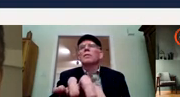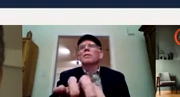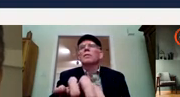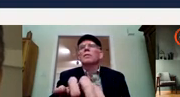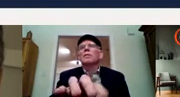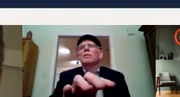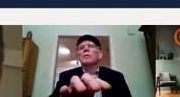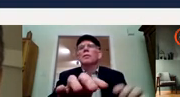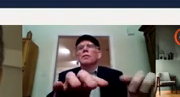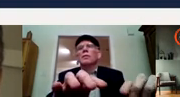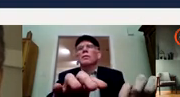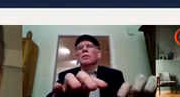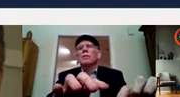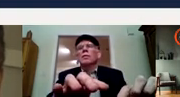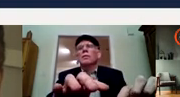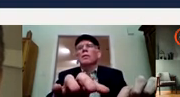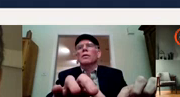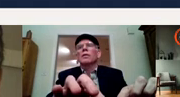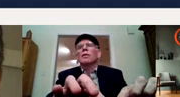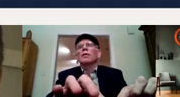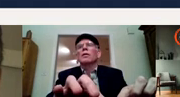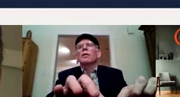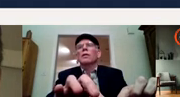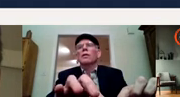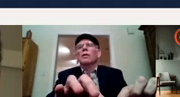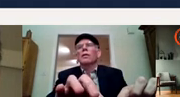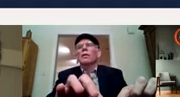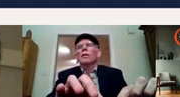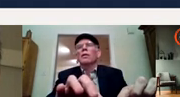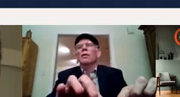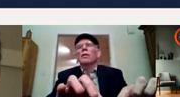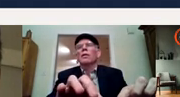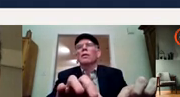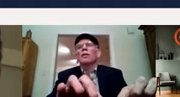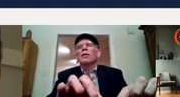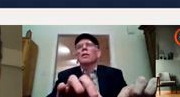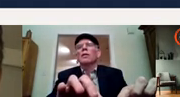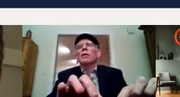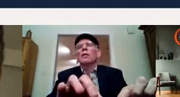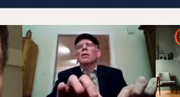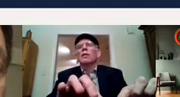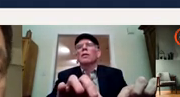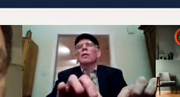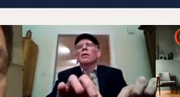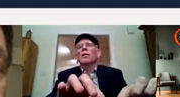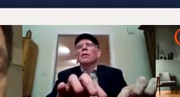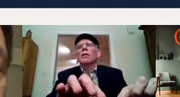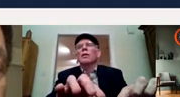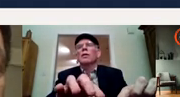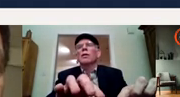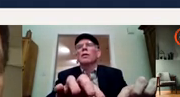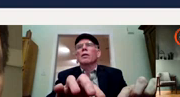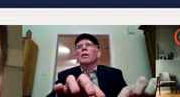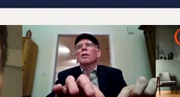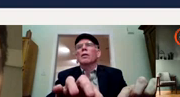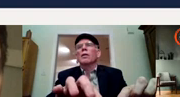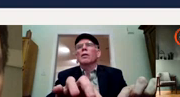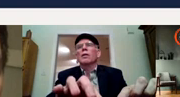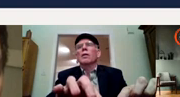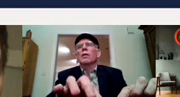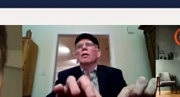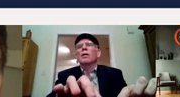Elementary School. It's going to be built just to the north. That's going to add significant additional capacity. And we can go to the next slide.